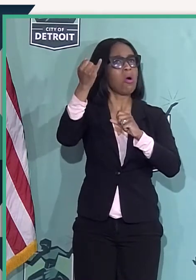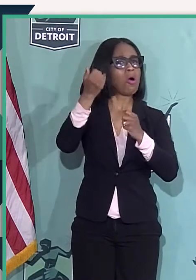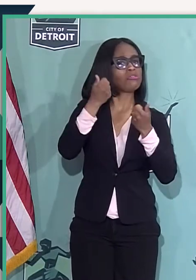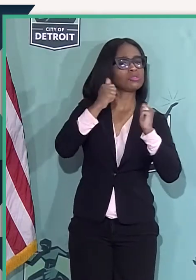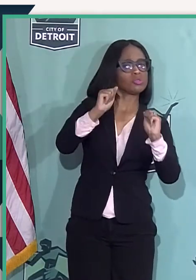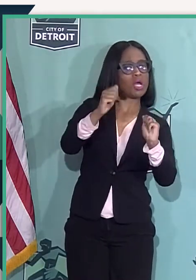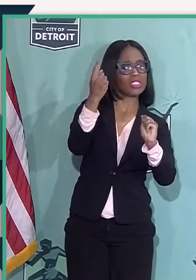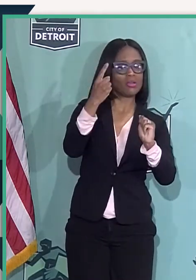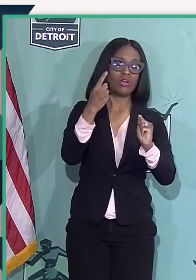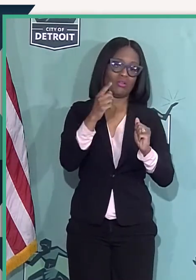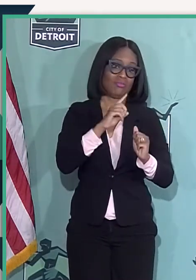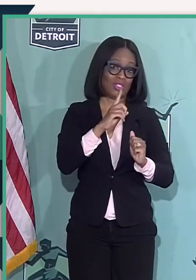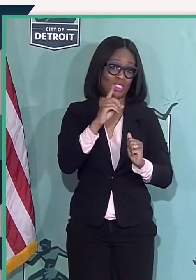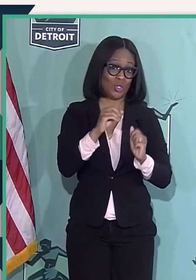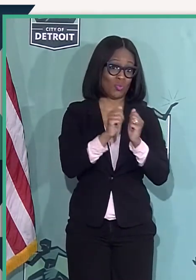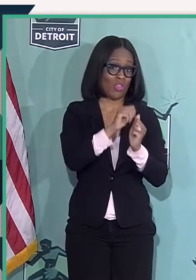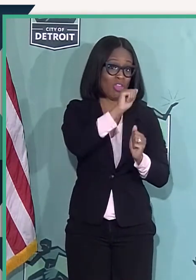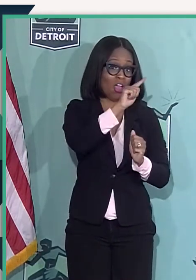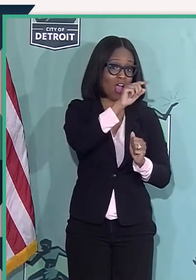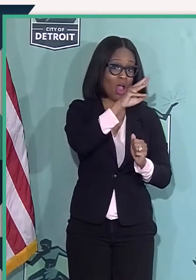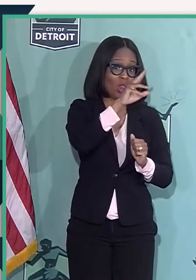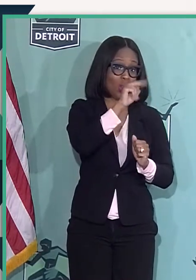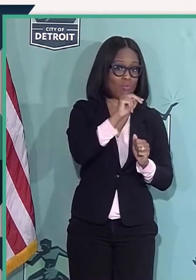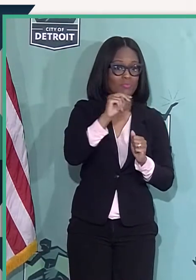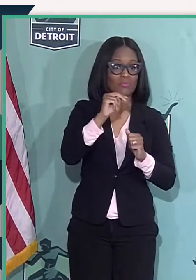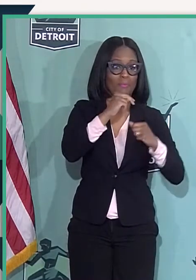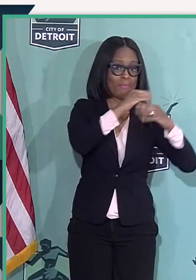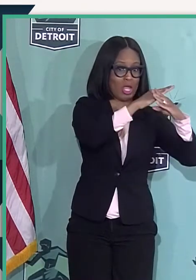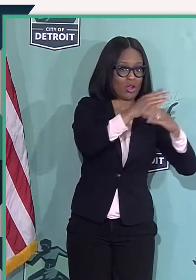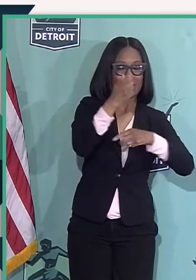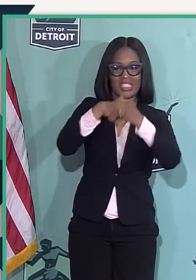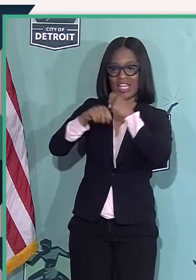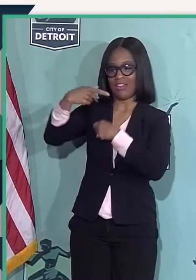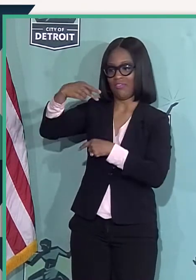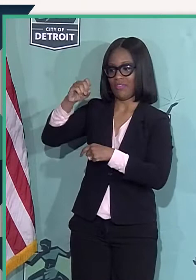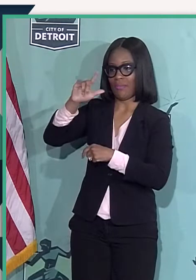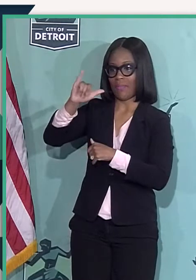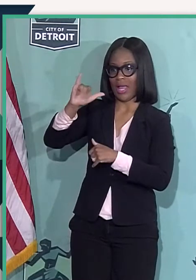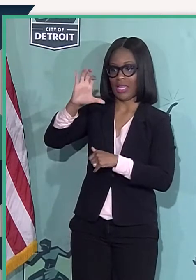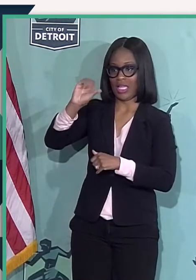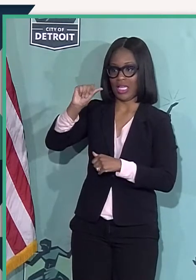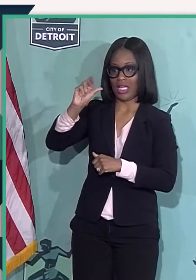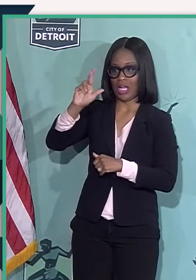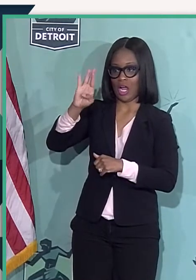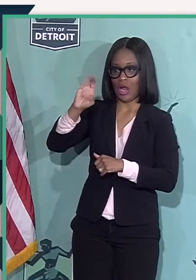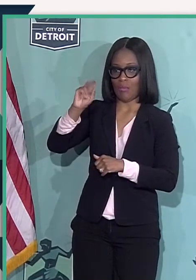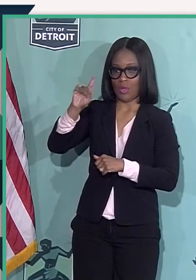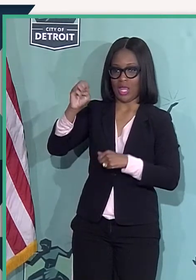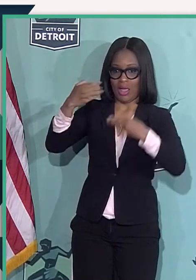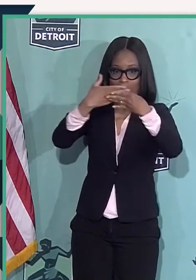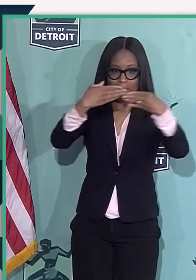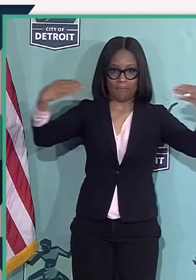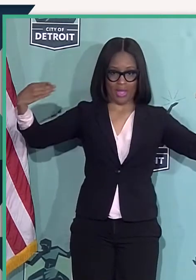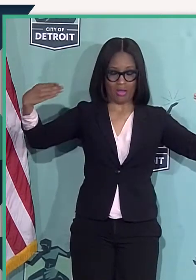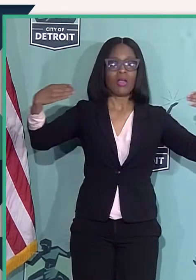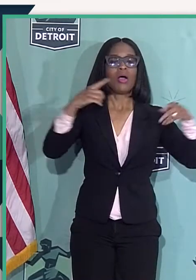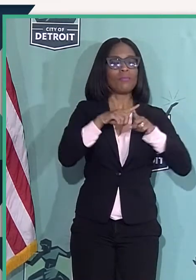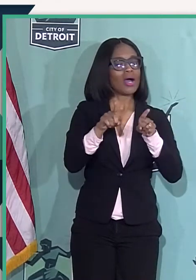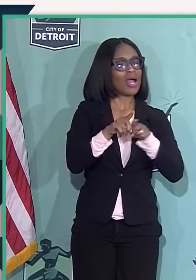with an aluminum barrier as opposed to a polycarbonate barrier. And then, as the mayor was